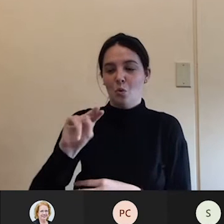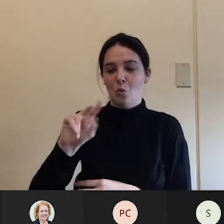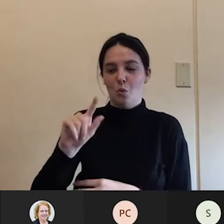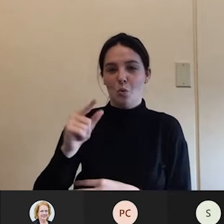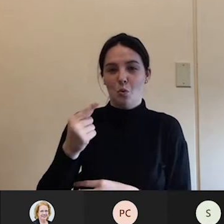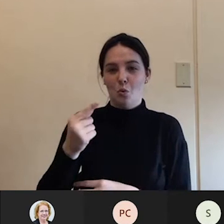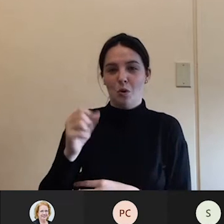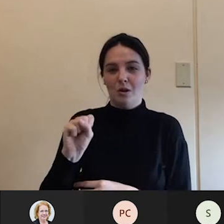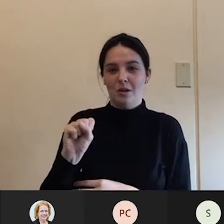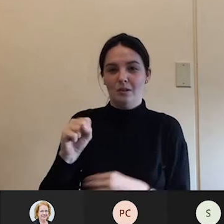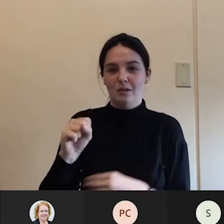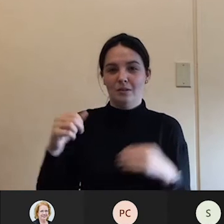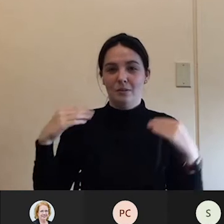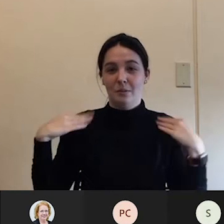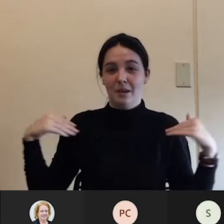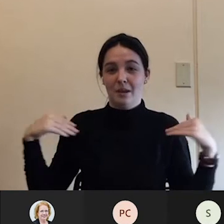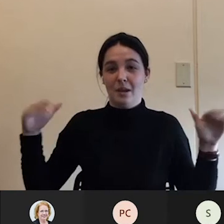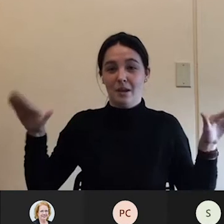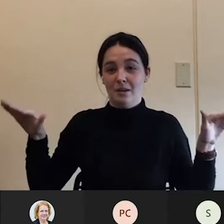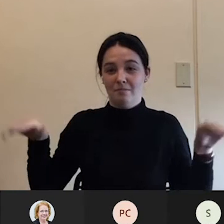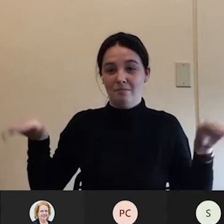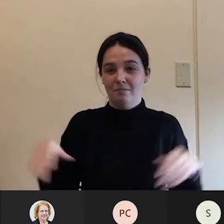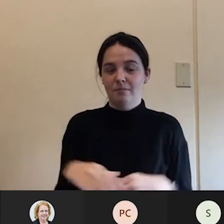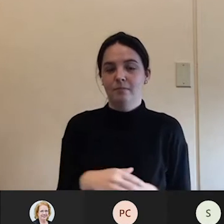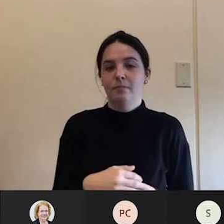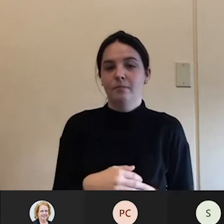To give it wings,